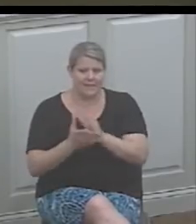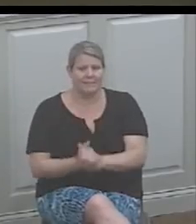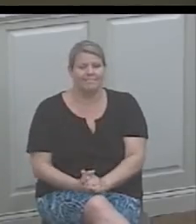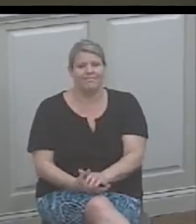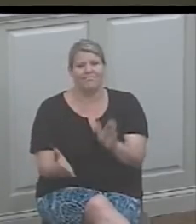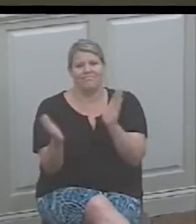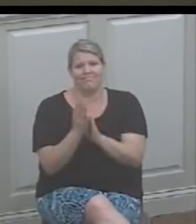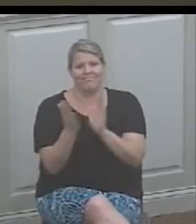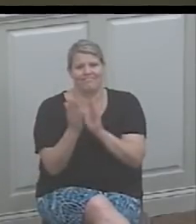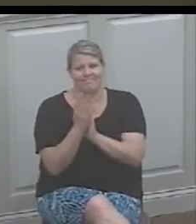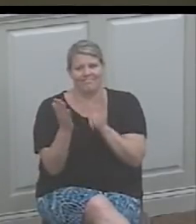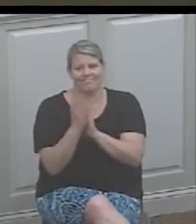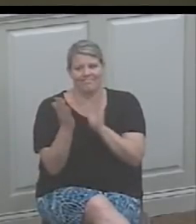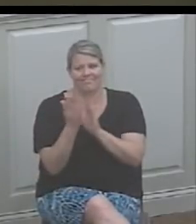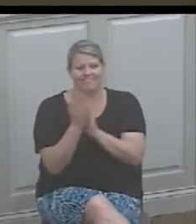Yeah.